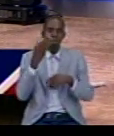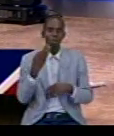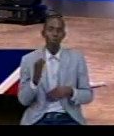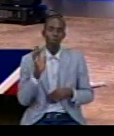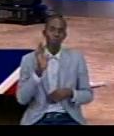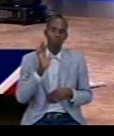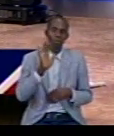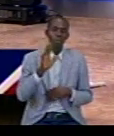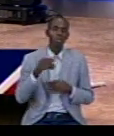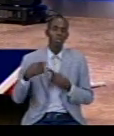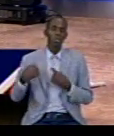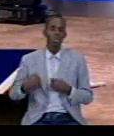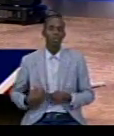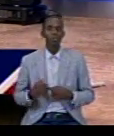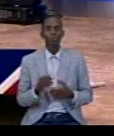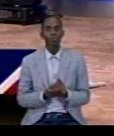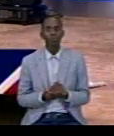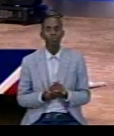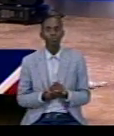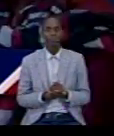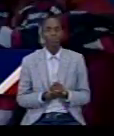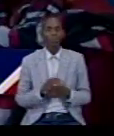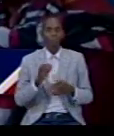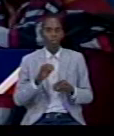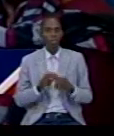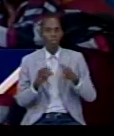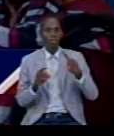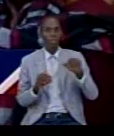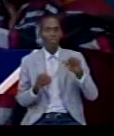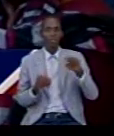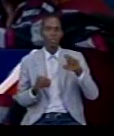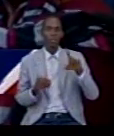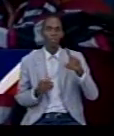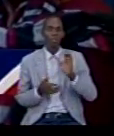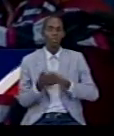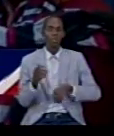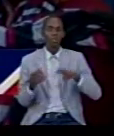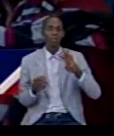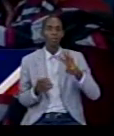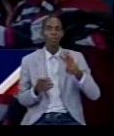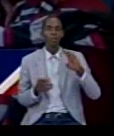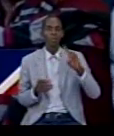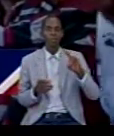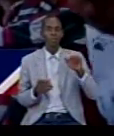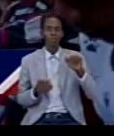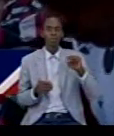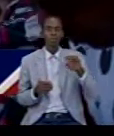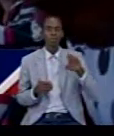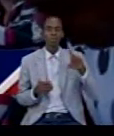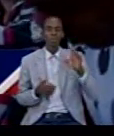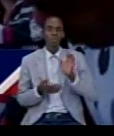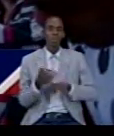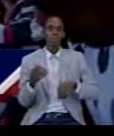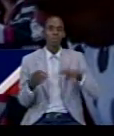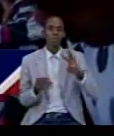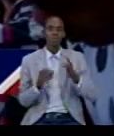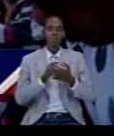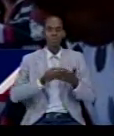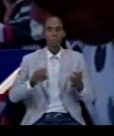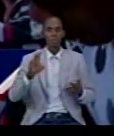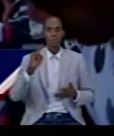thoughts of thine heart. In Daniel chapter 4, we're looking at verse 17.